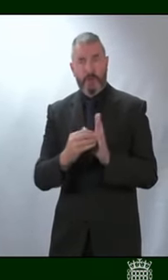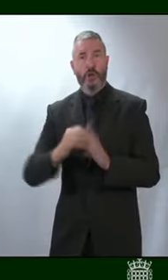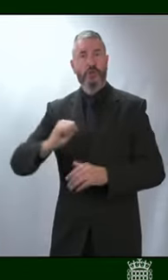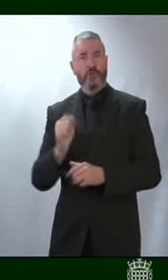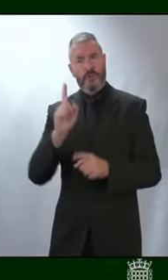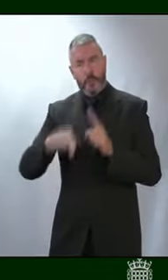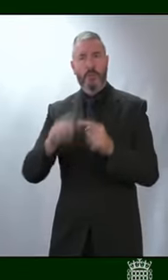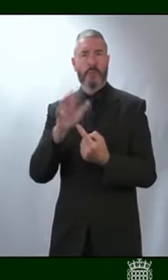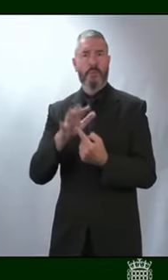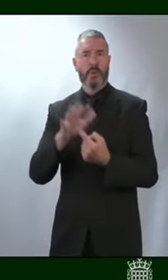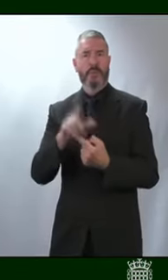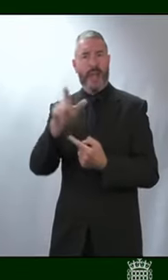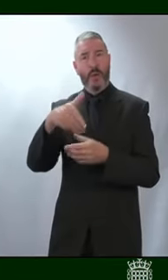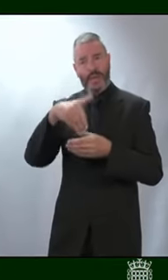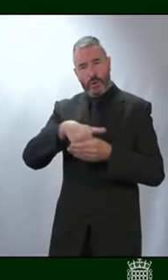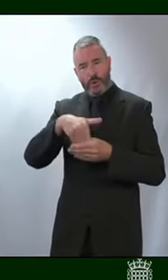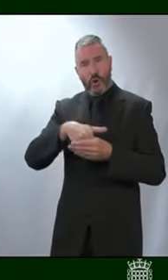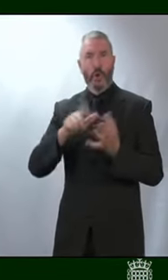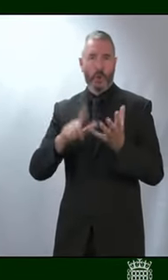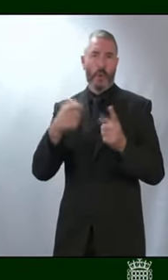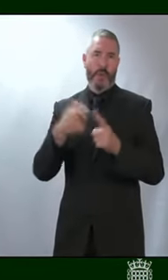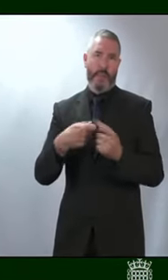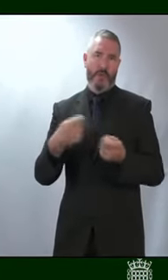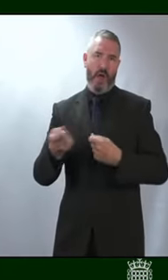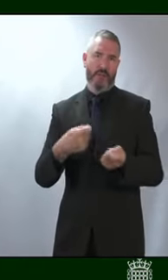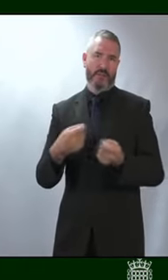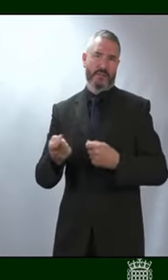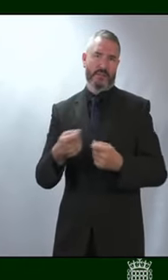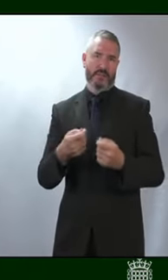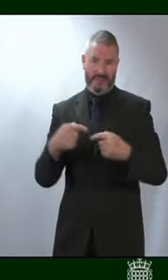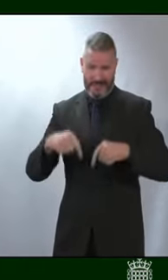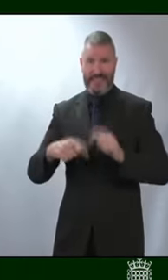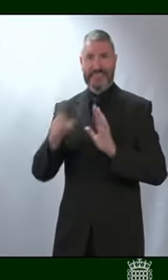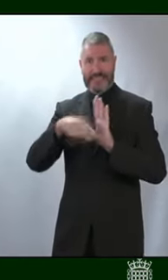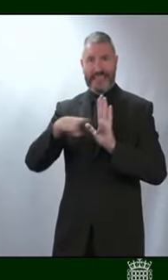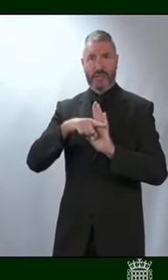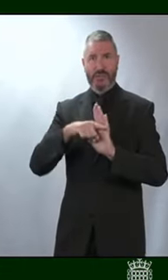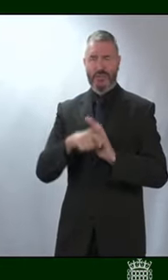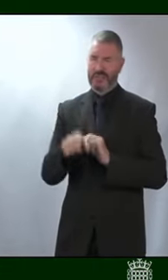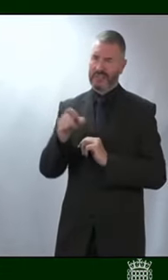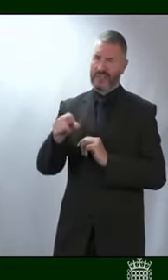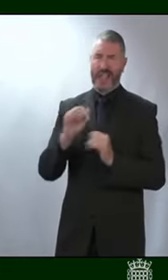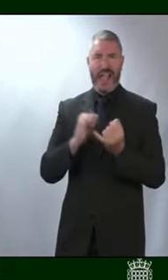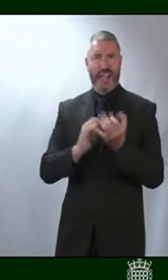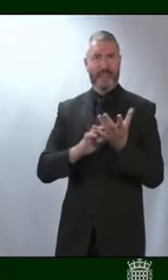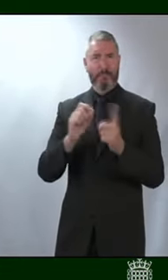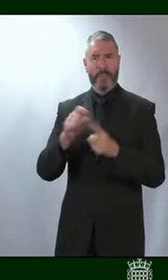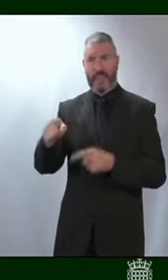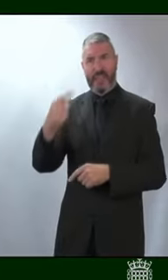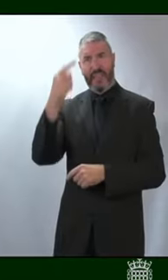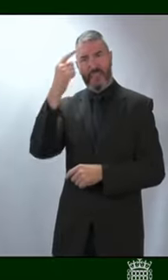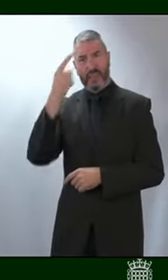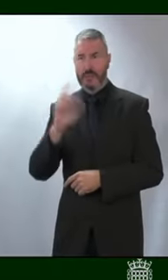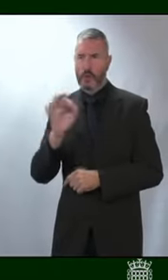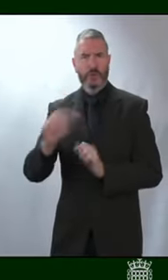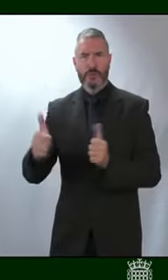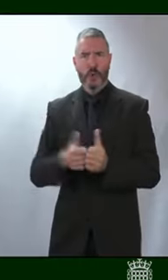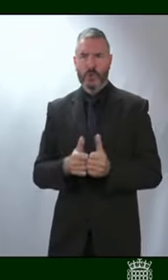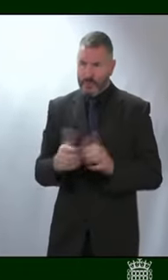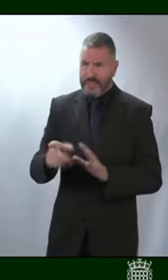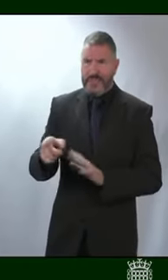important market, our internal UK market, in statute. Why does my right honourable friend think the SNP did not support this